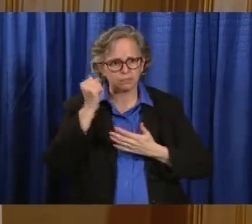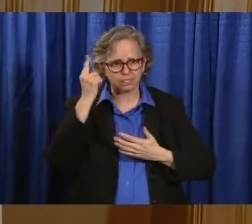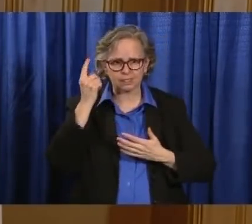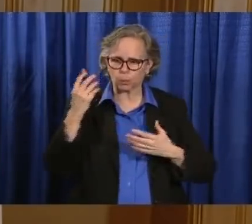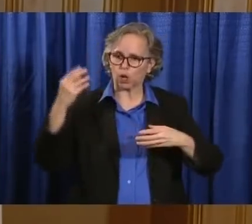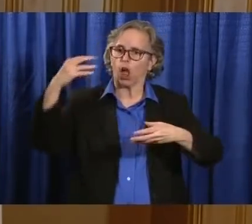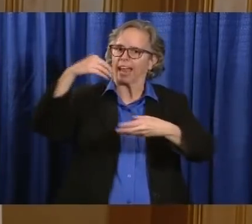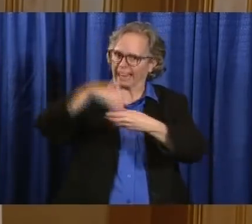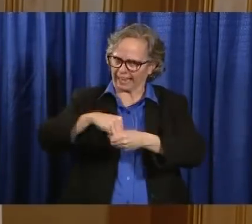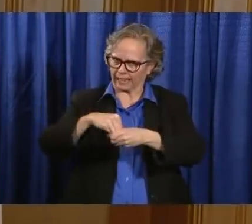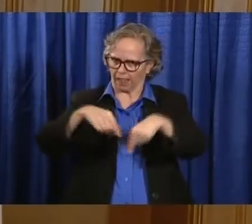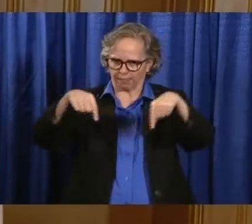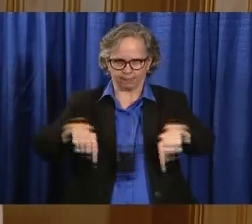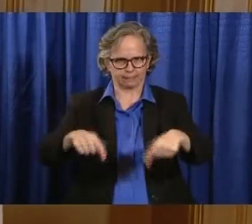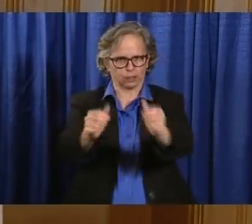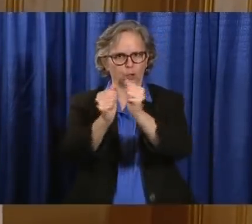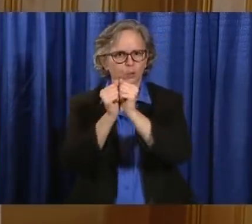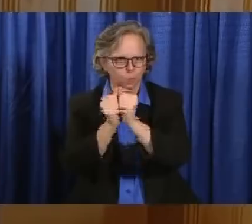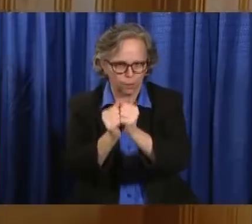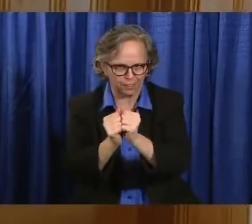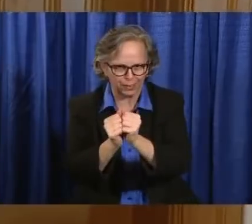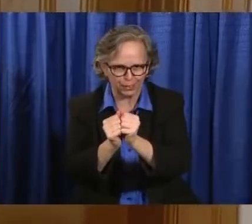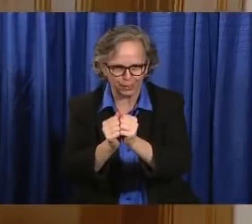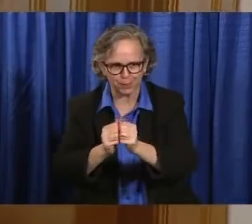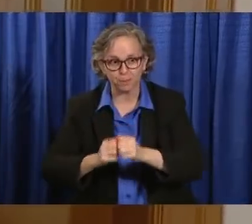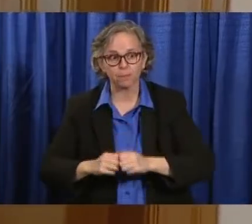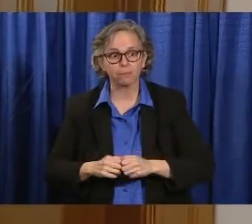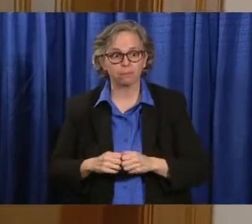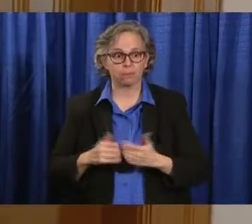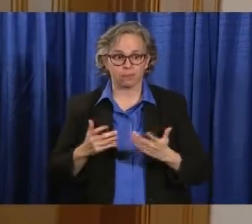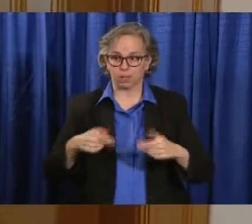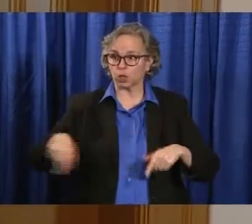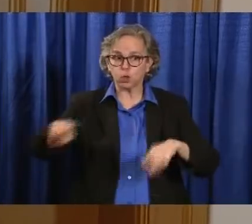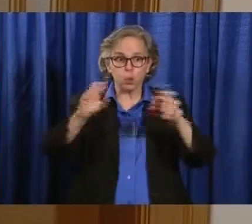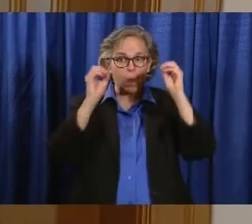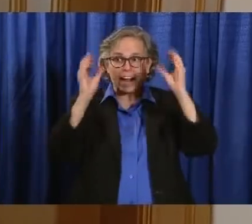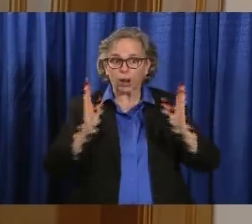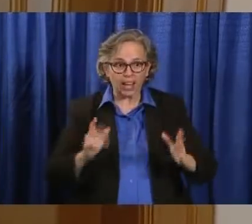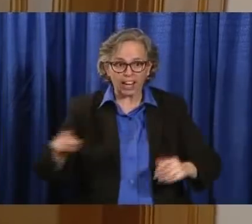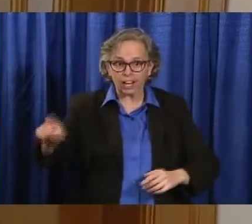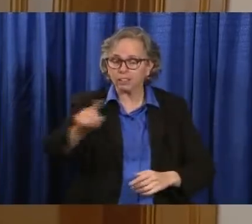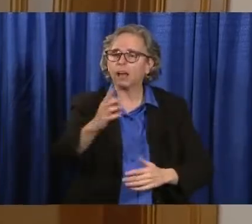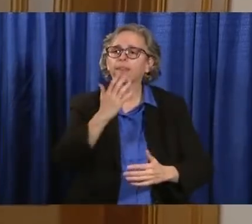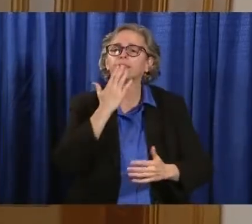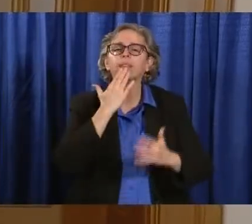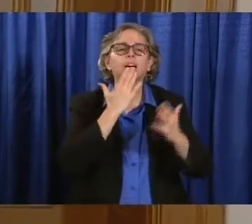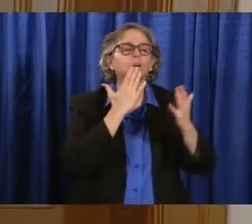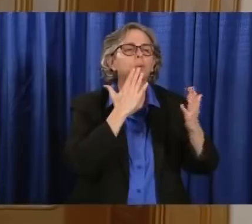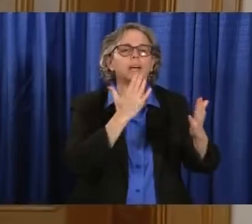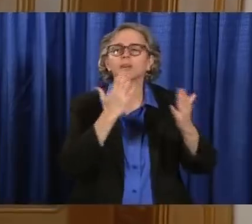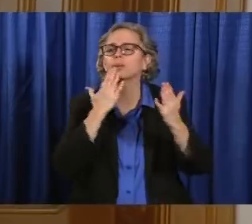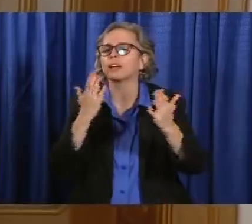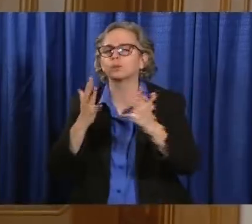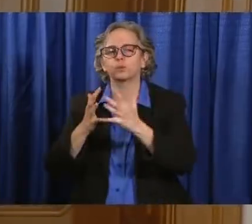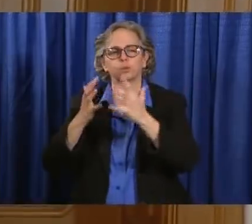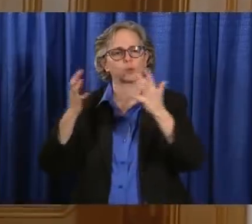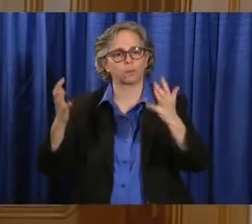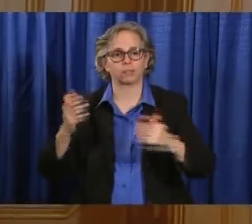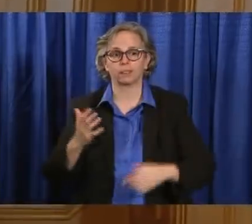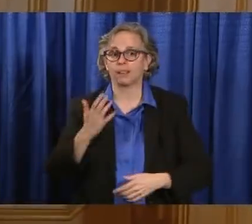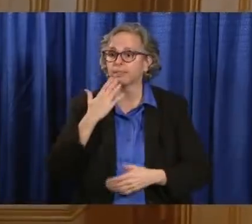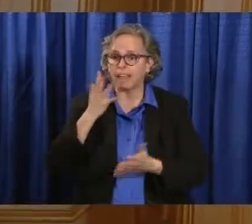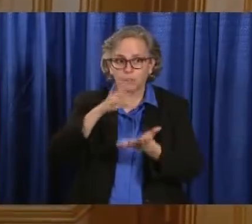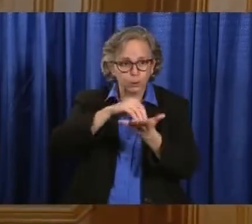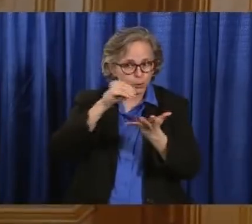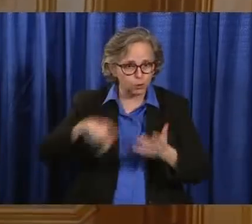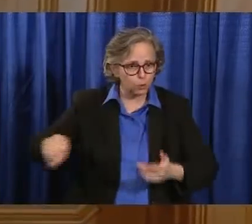to Ohio's teachers and administrators, thank you very, very much. We know this is a difficult time. Thanks to the students, thanks to the parents,